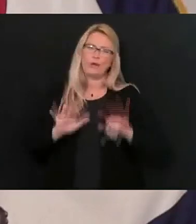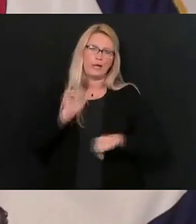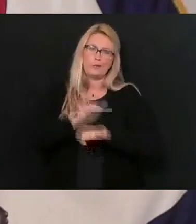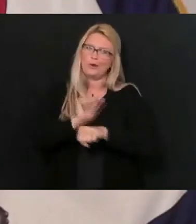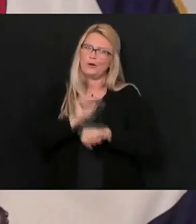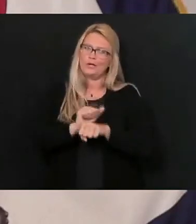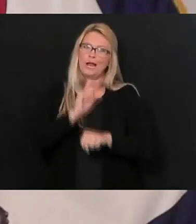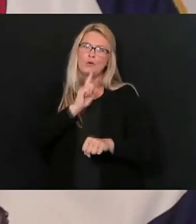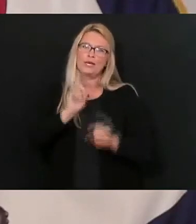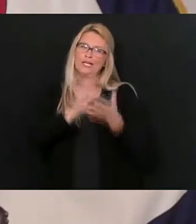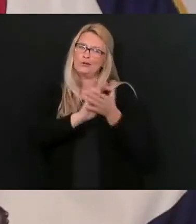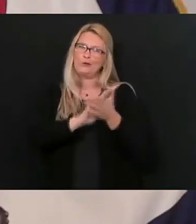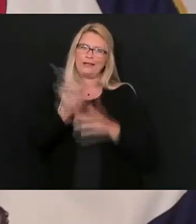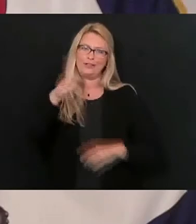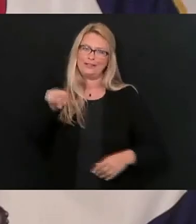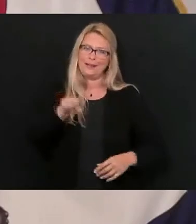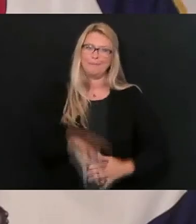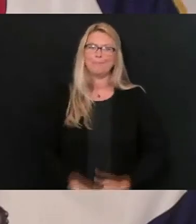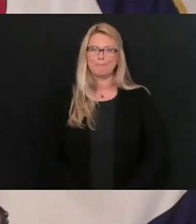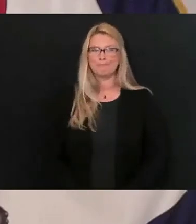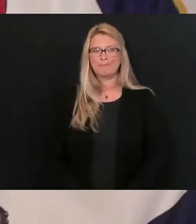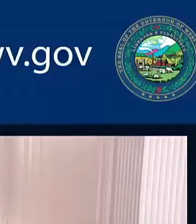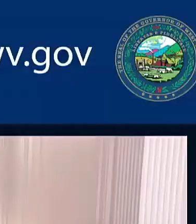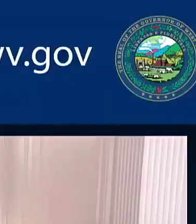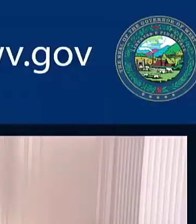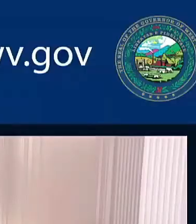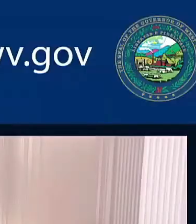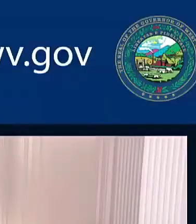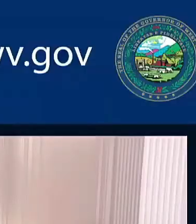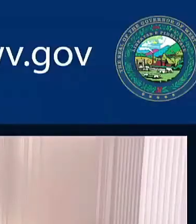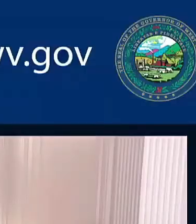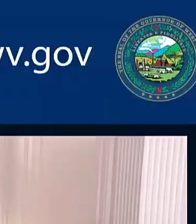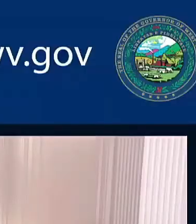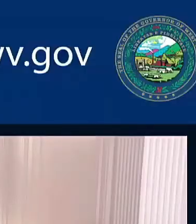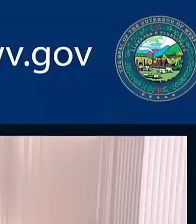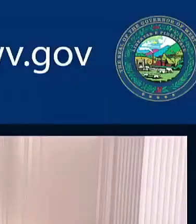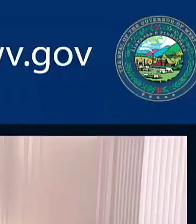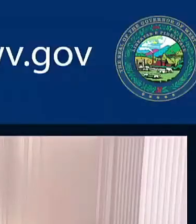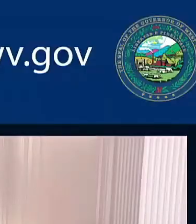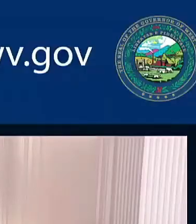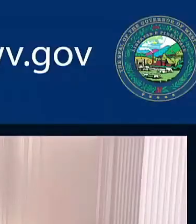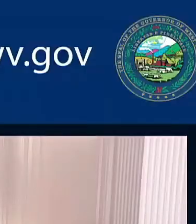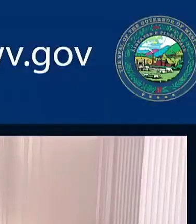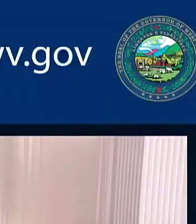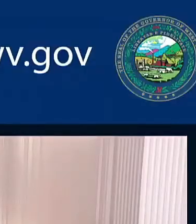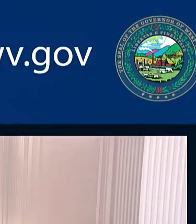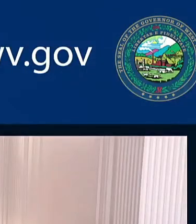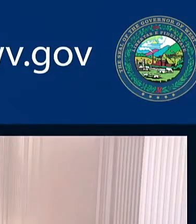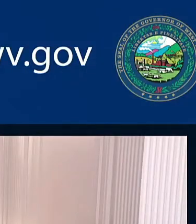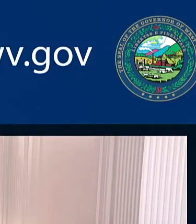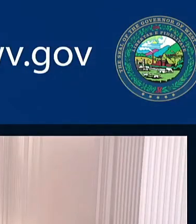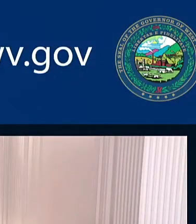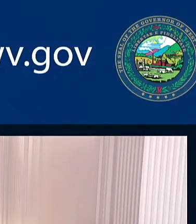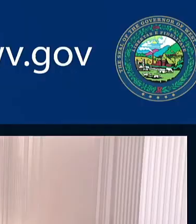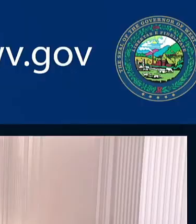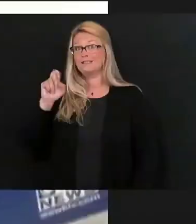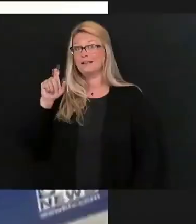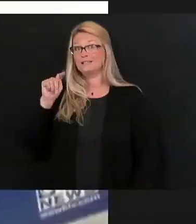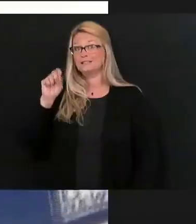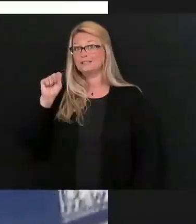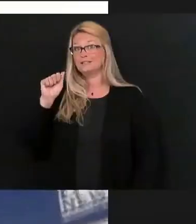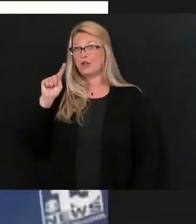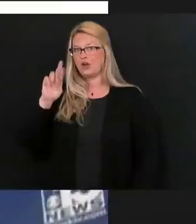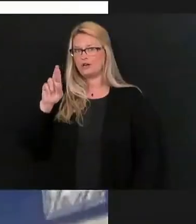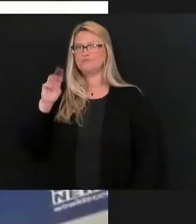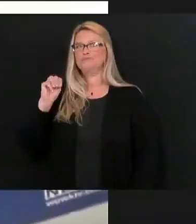I congratulate them. All right, thank you, Matthew. Next to Mark Curtis with the Next Star Media. Good afternoon, Governor and Cabinet